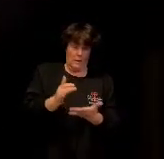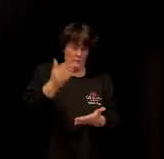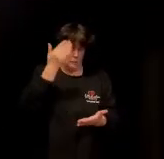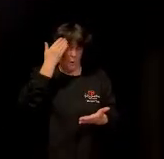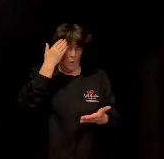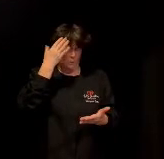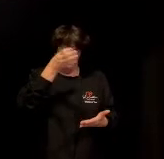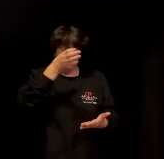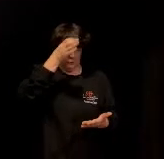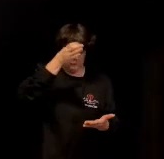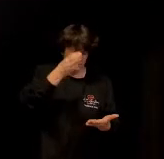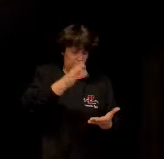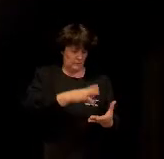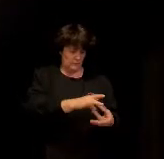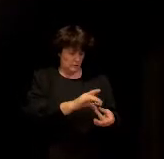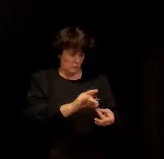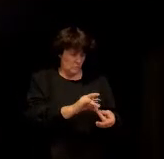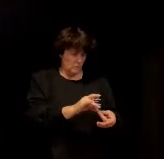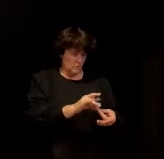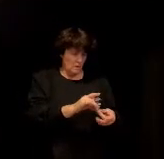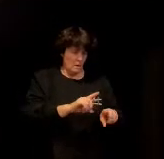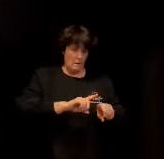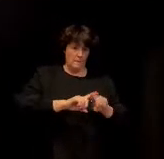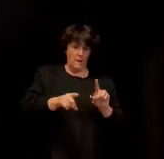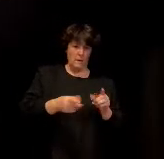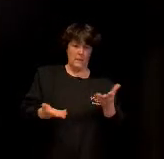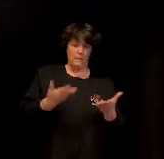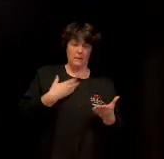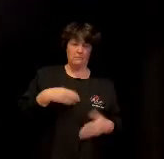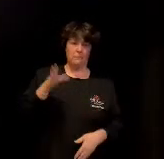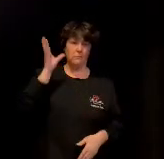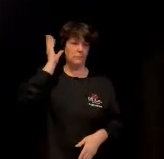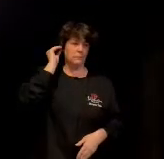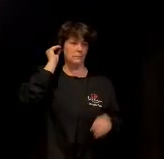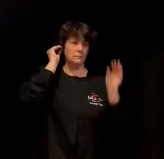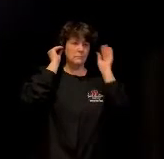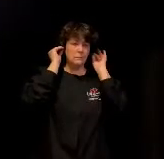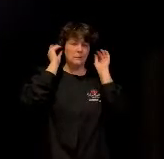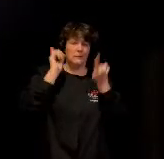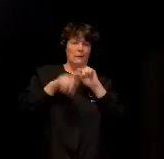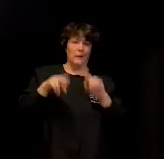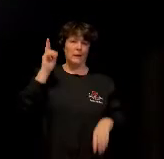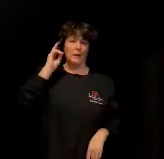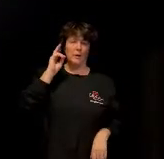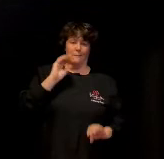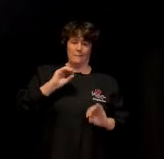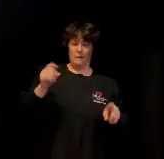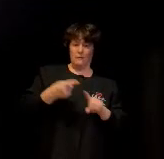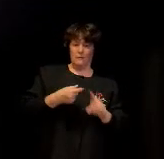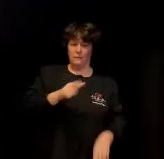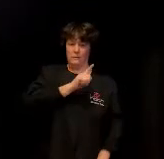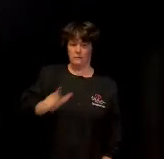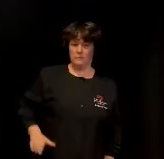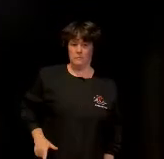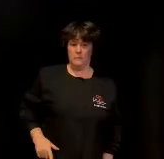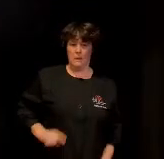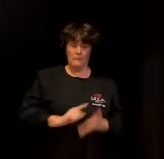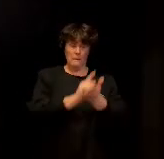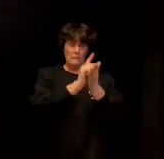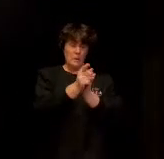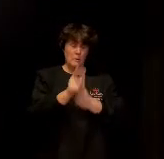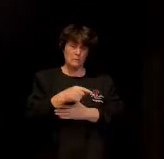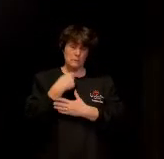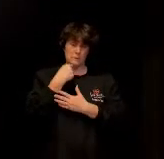But you can know all about this, but be tone deaf to what the Spirit's saying. Because it's the moment that the Spirit speaks to